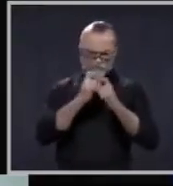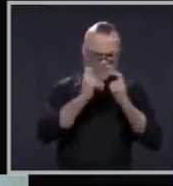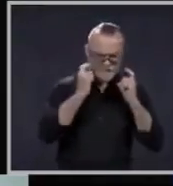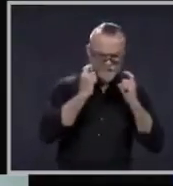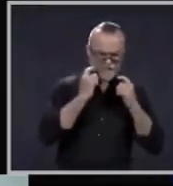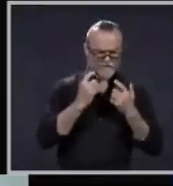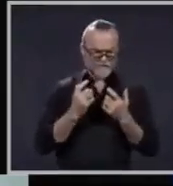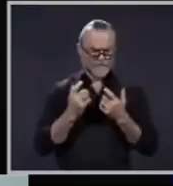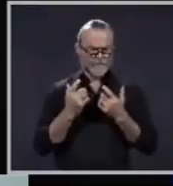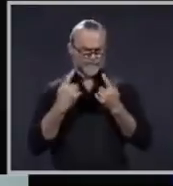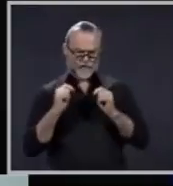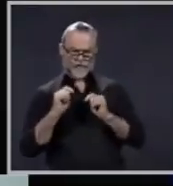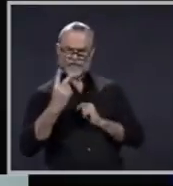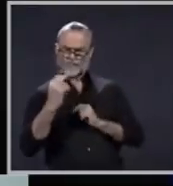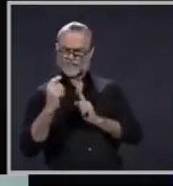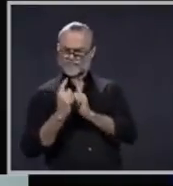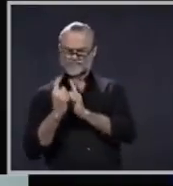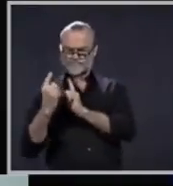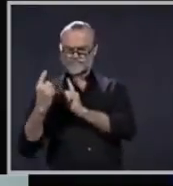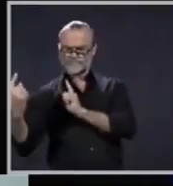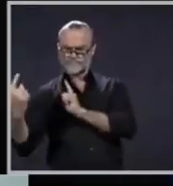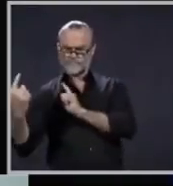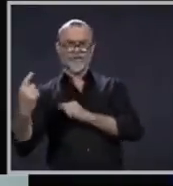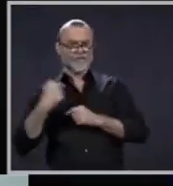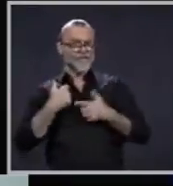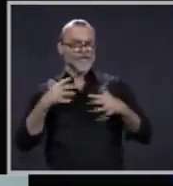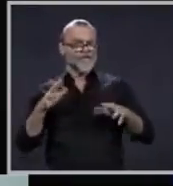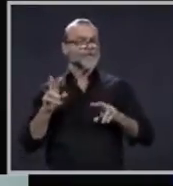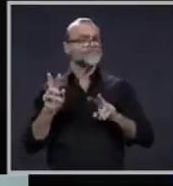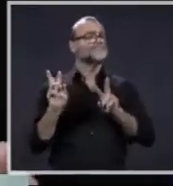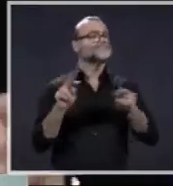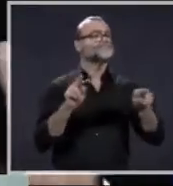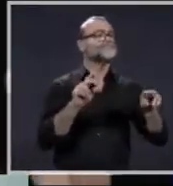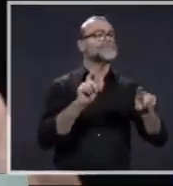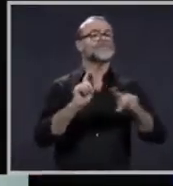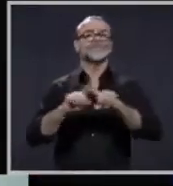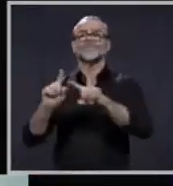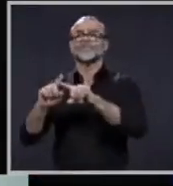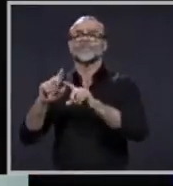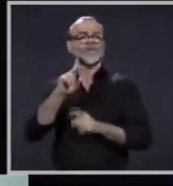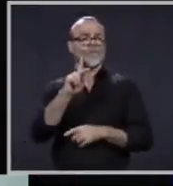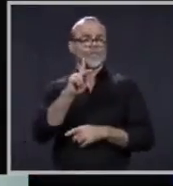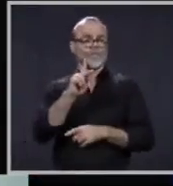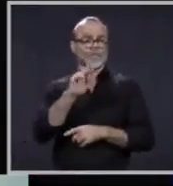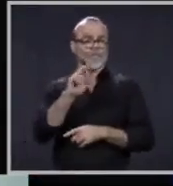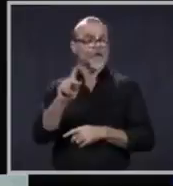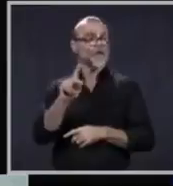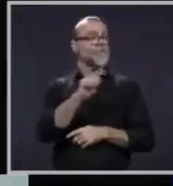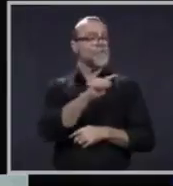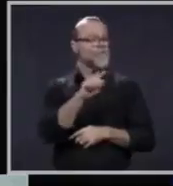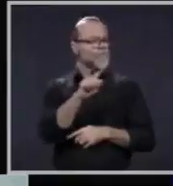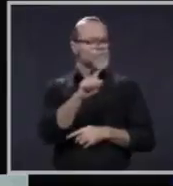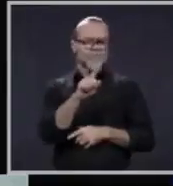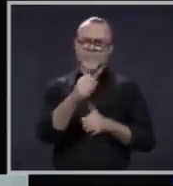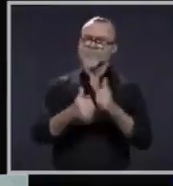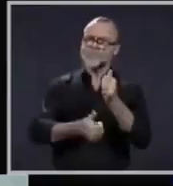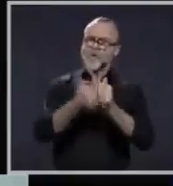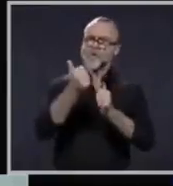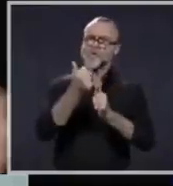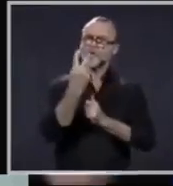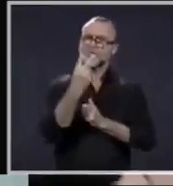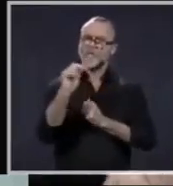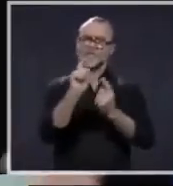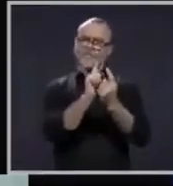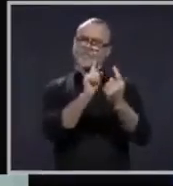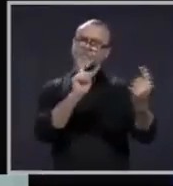we need to be careful. Because if we have too many people infected, even the young one,